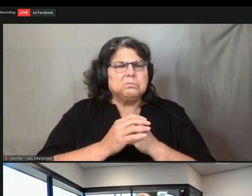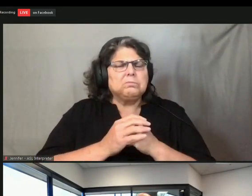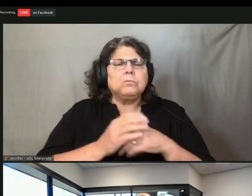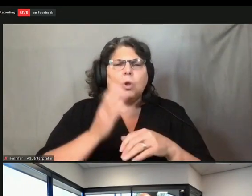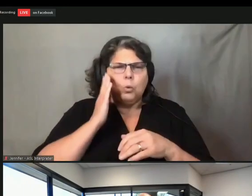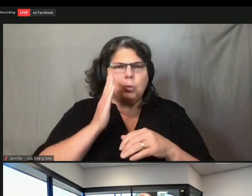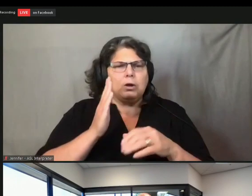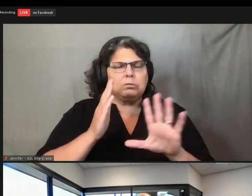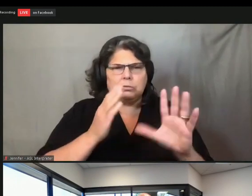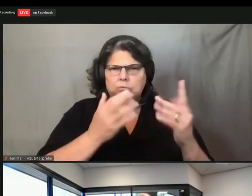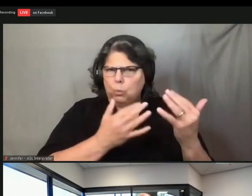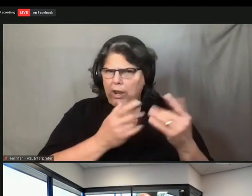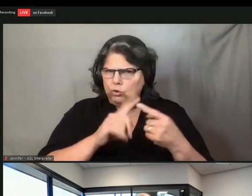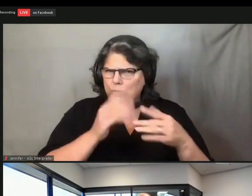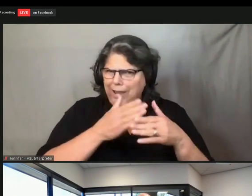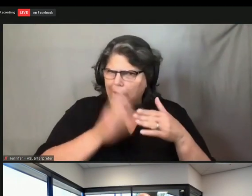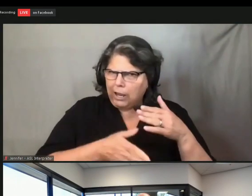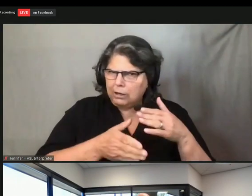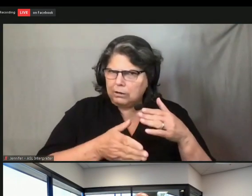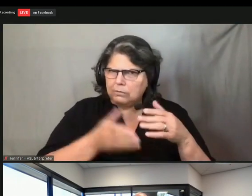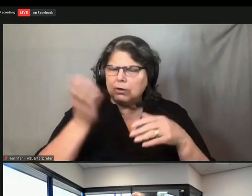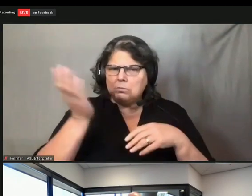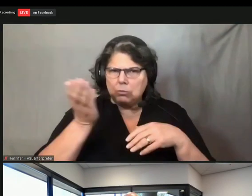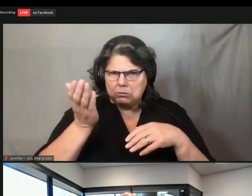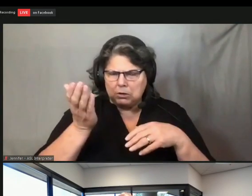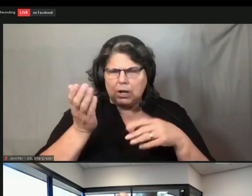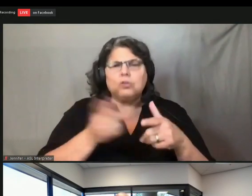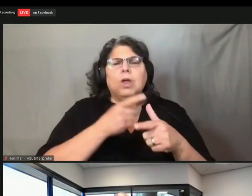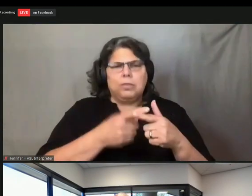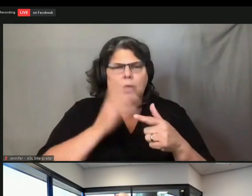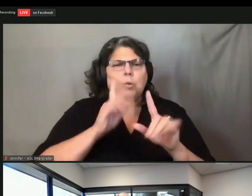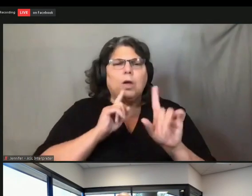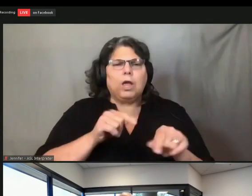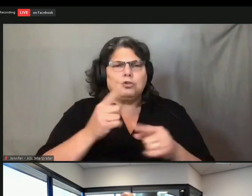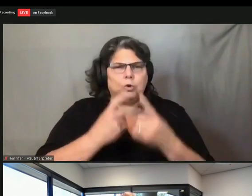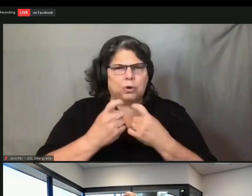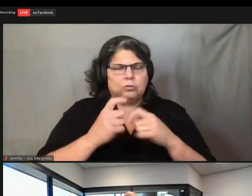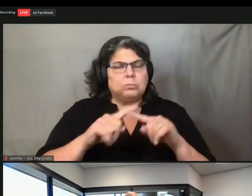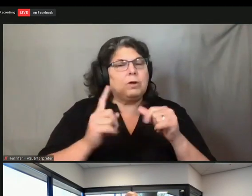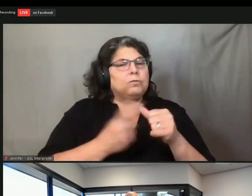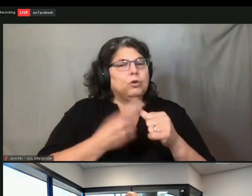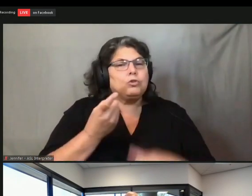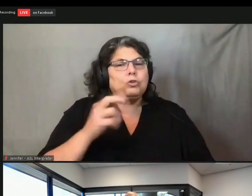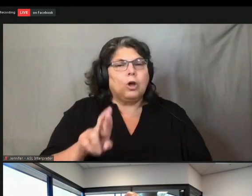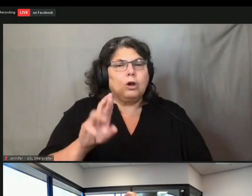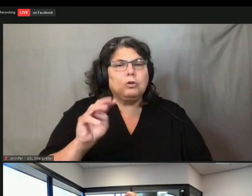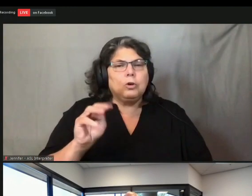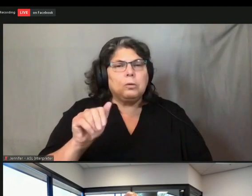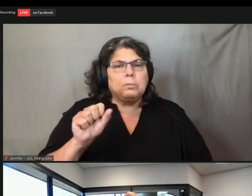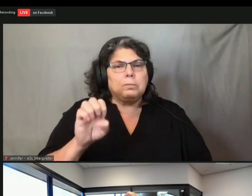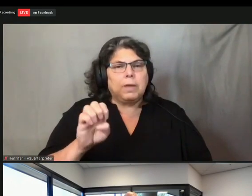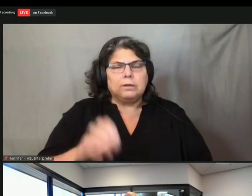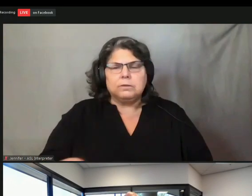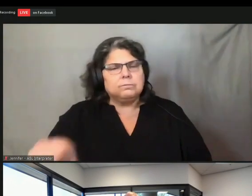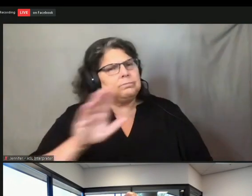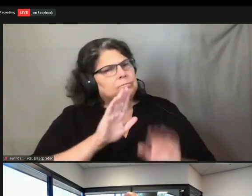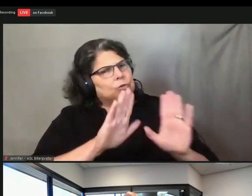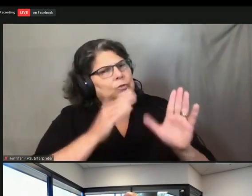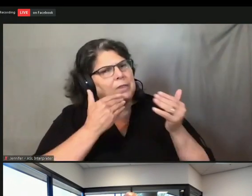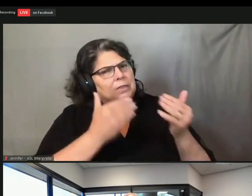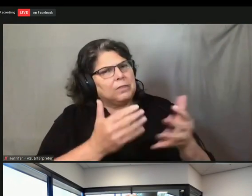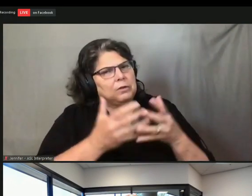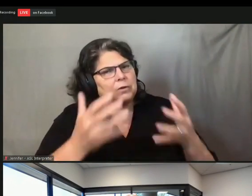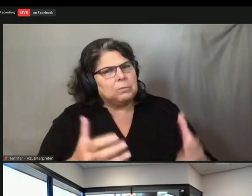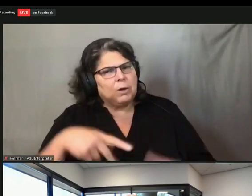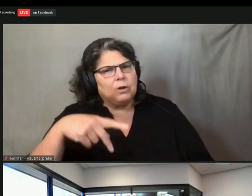questions at the end, but for now we will start with Dr. Mace. Dr. Mace? Great. Thank you very much, Paul.